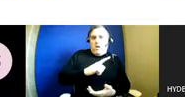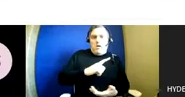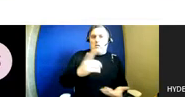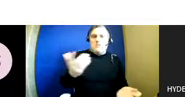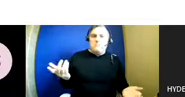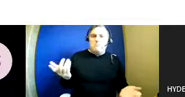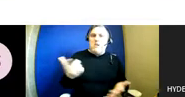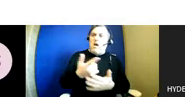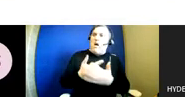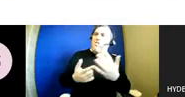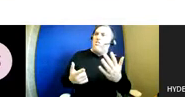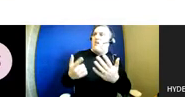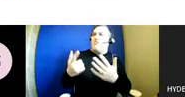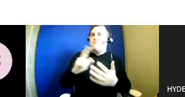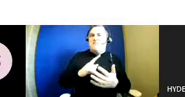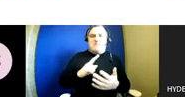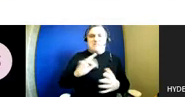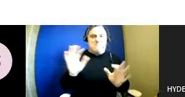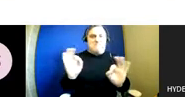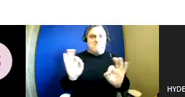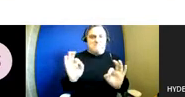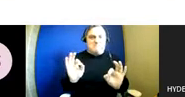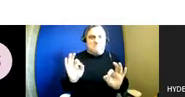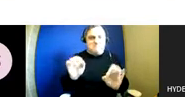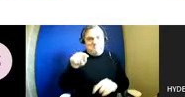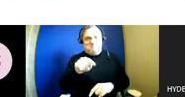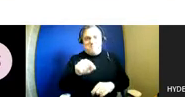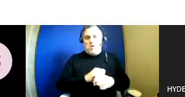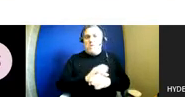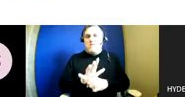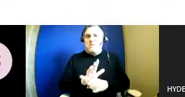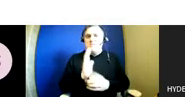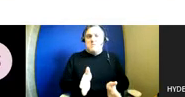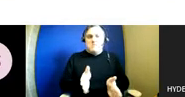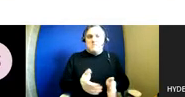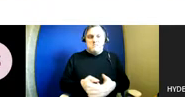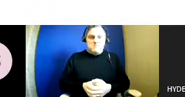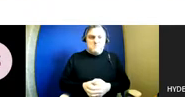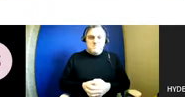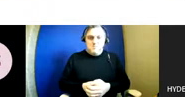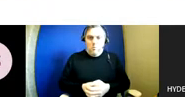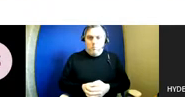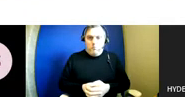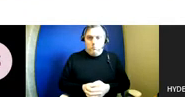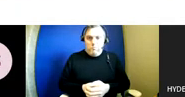alternative diagnosis. Go to the next slide, Chris.